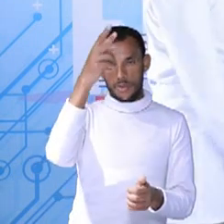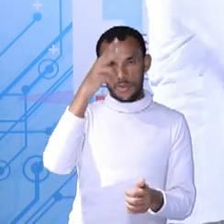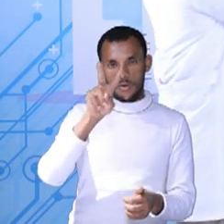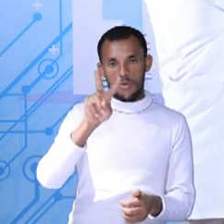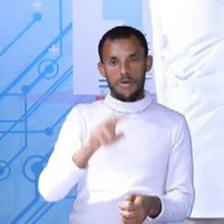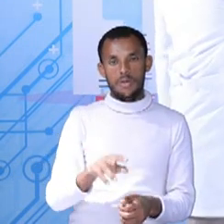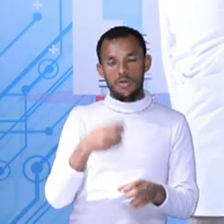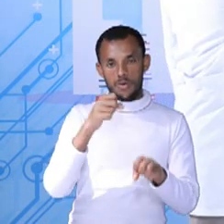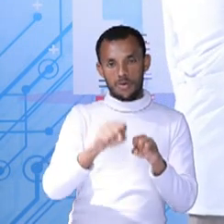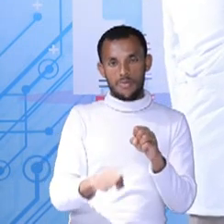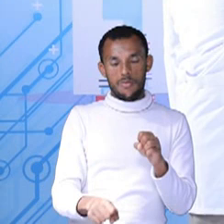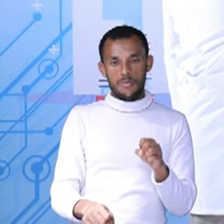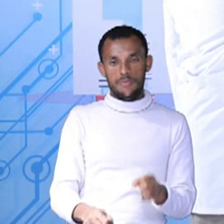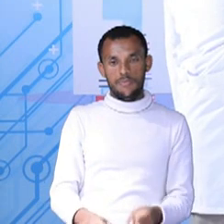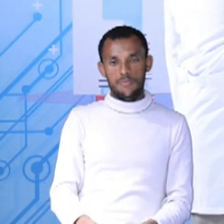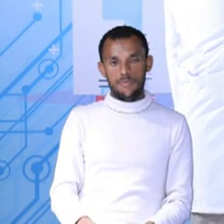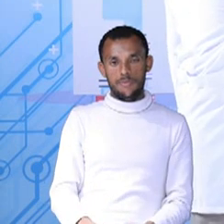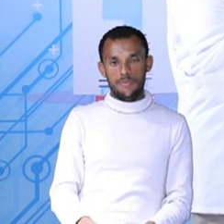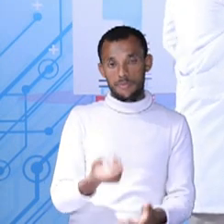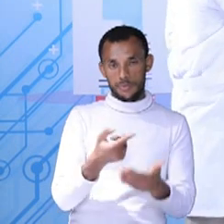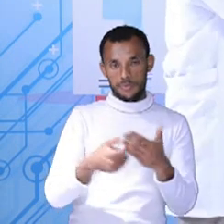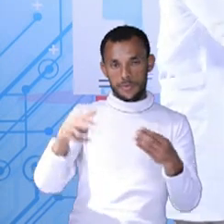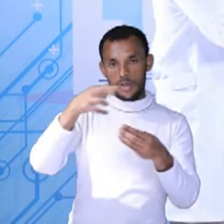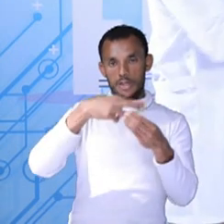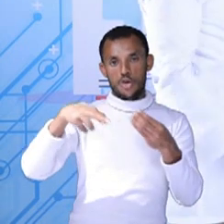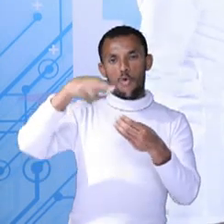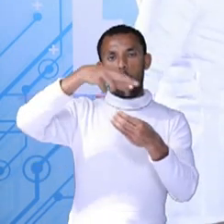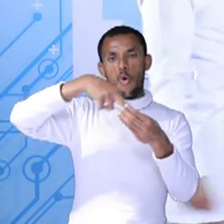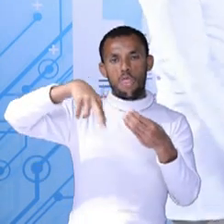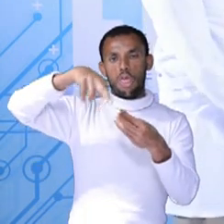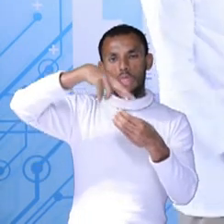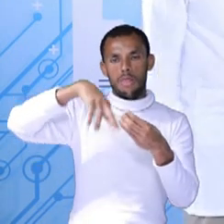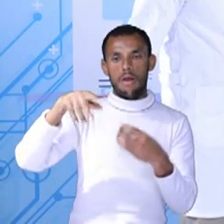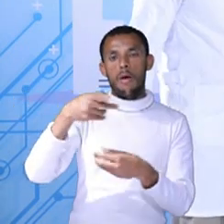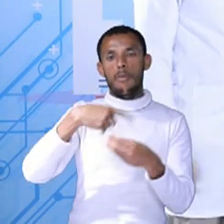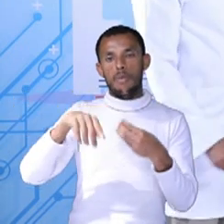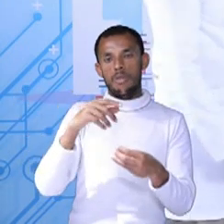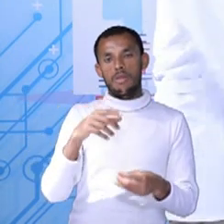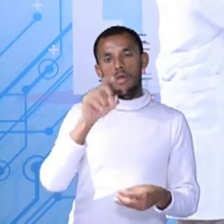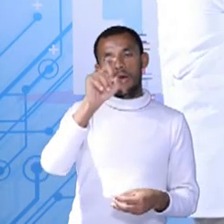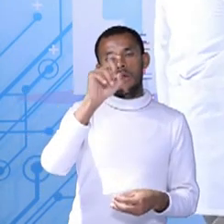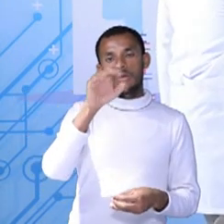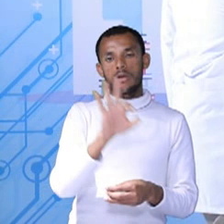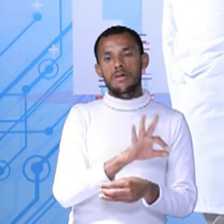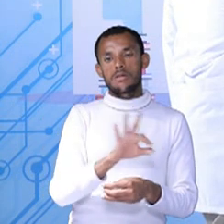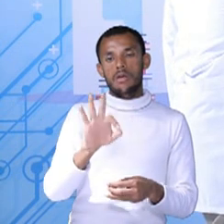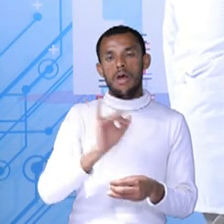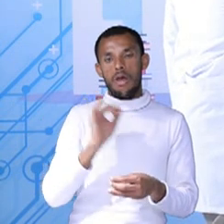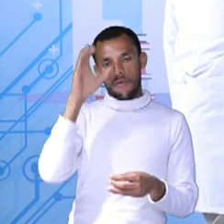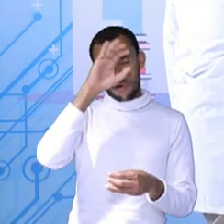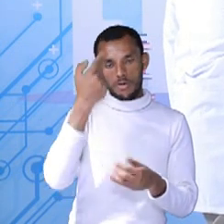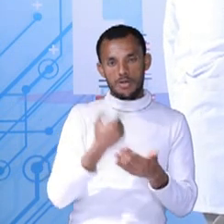squared. So this region is rotated about x-axis. I need to find